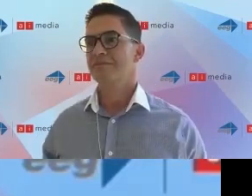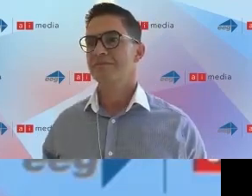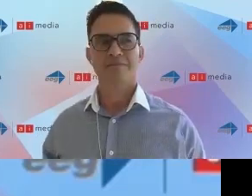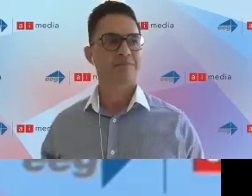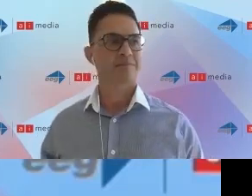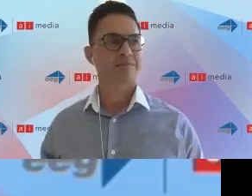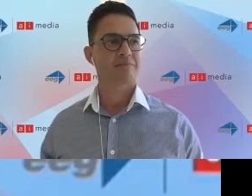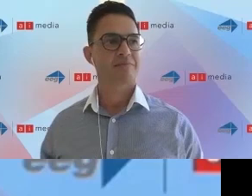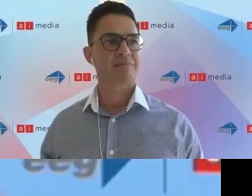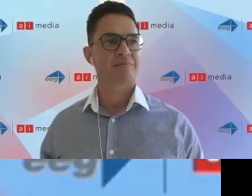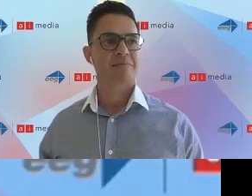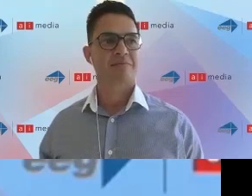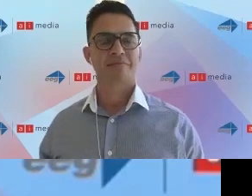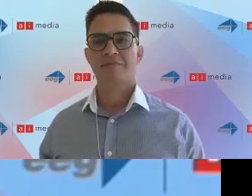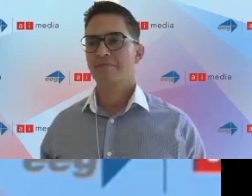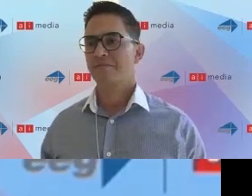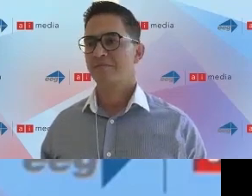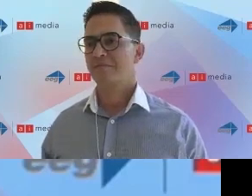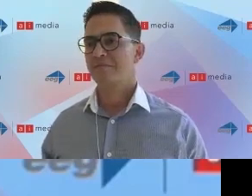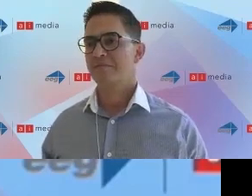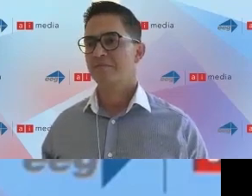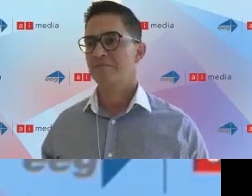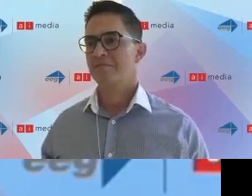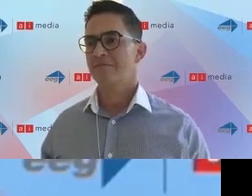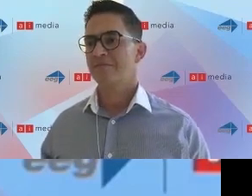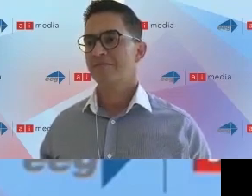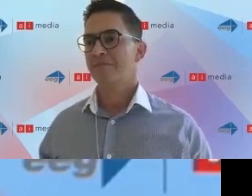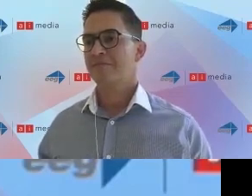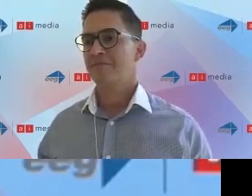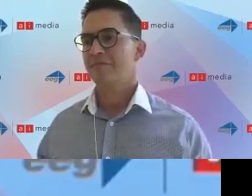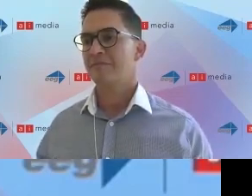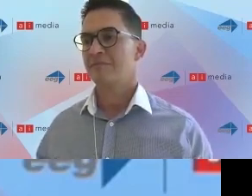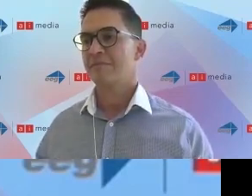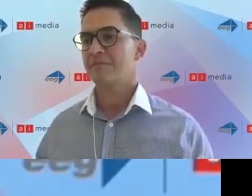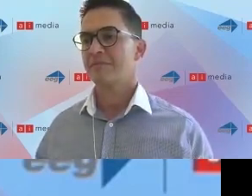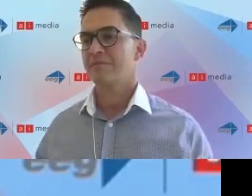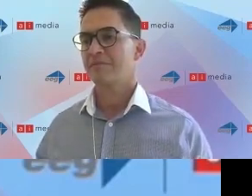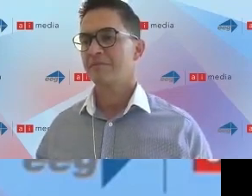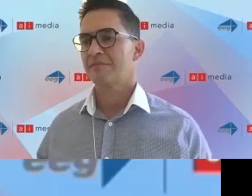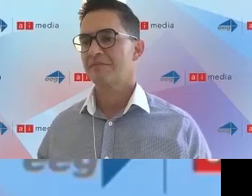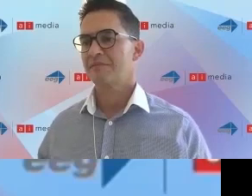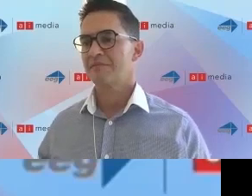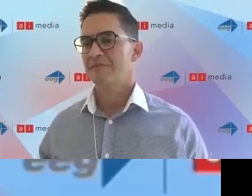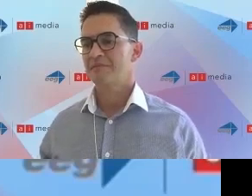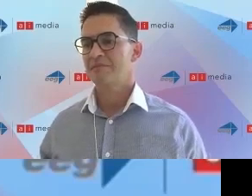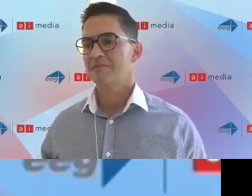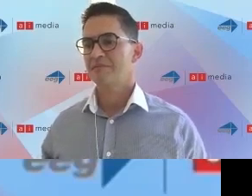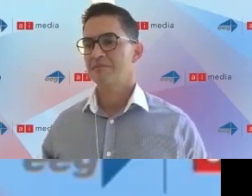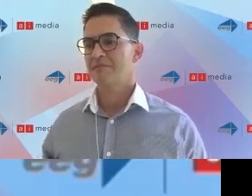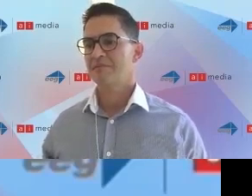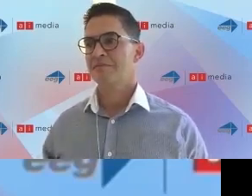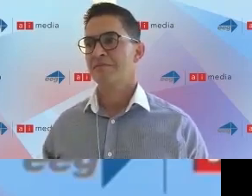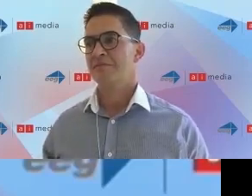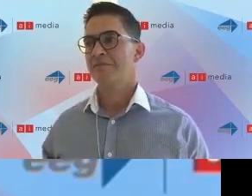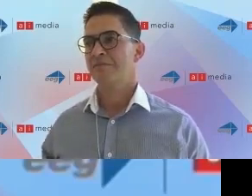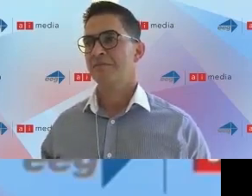profitability, and create a negative brand experience in the marketplace. Therefore, our people team is firmly focused on profit